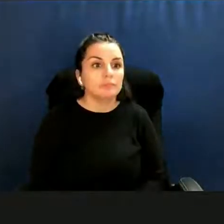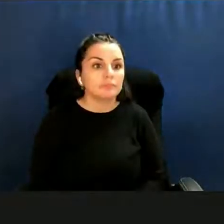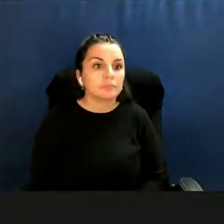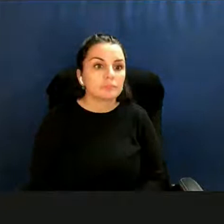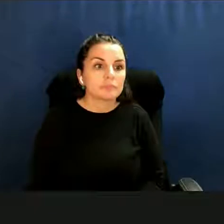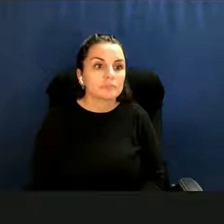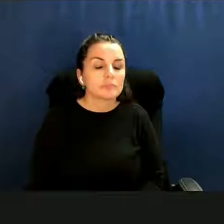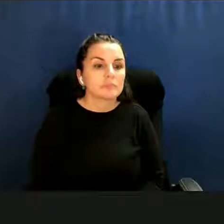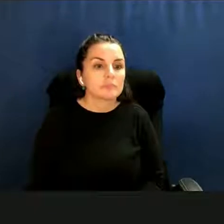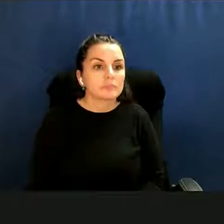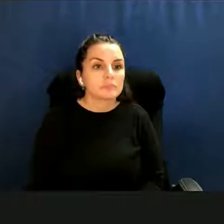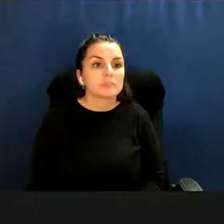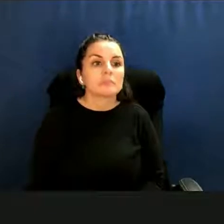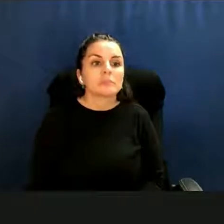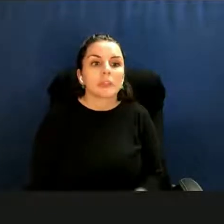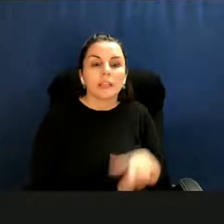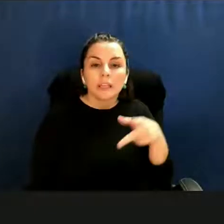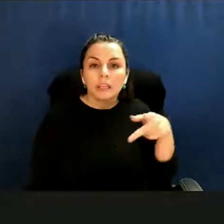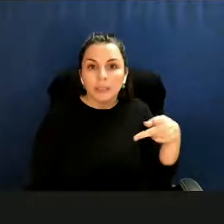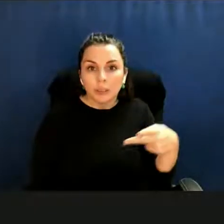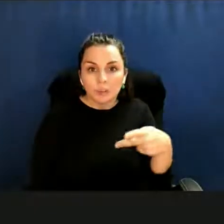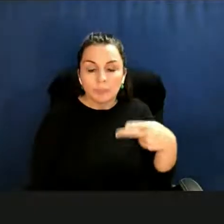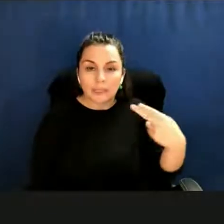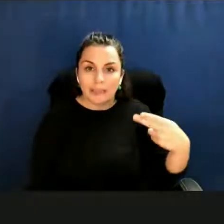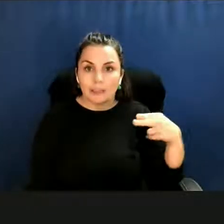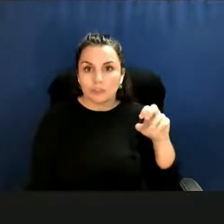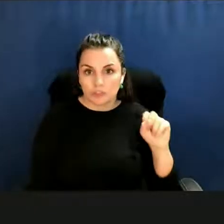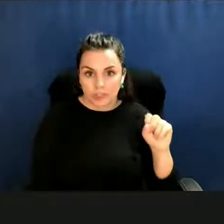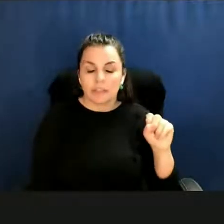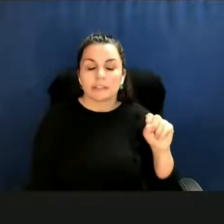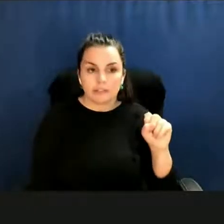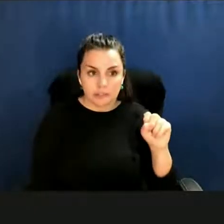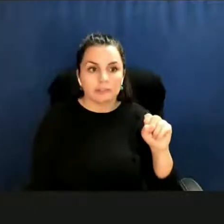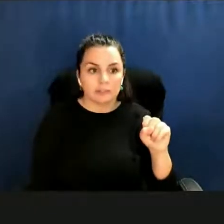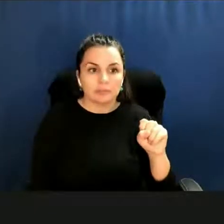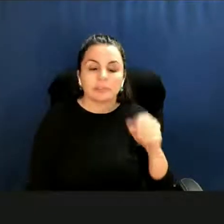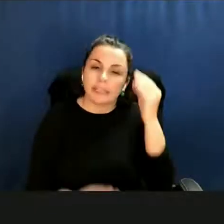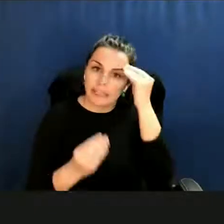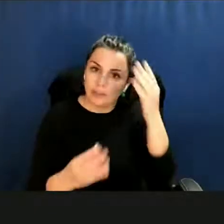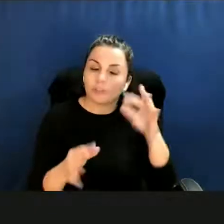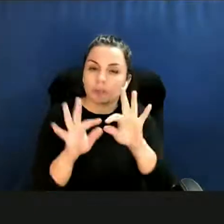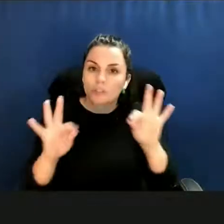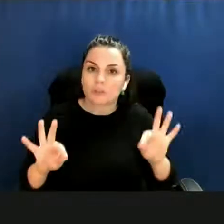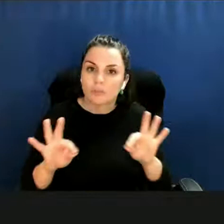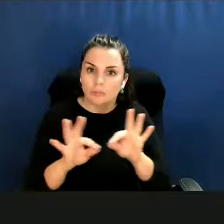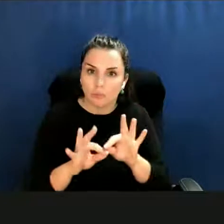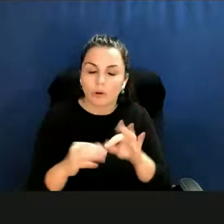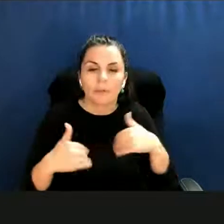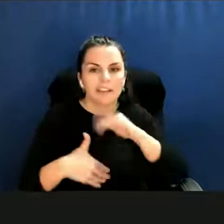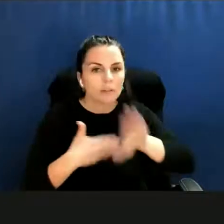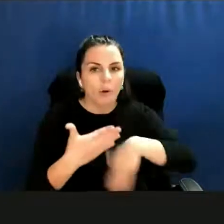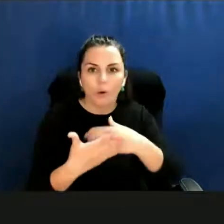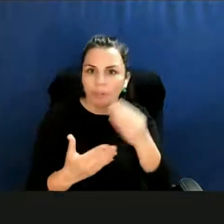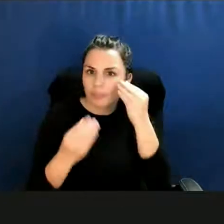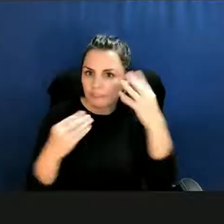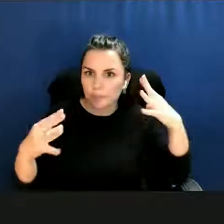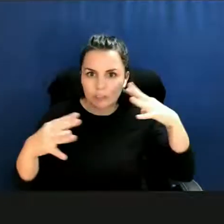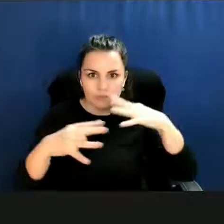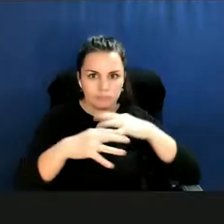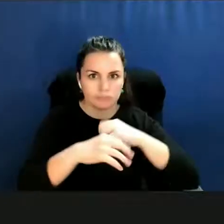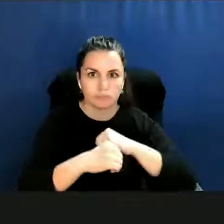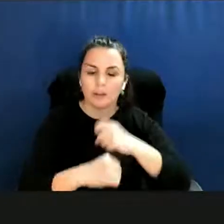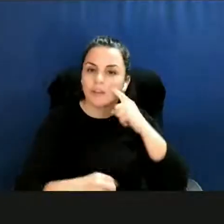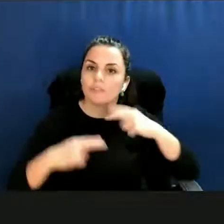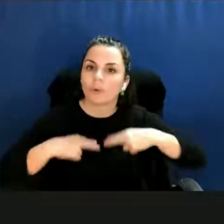So the PHS Human Subjects and Clinical Trials Information Form has consolidated the information for human